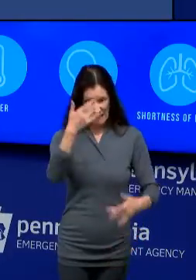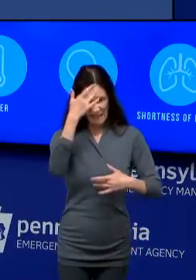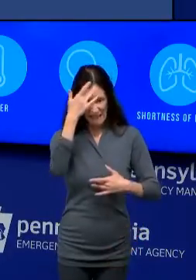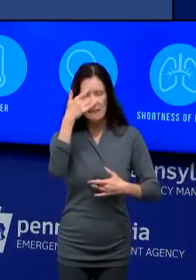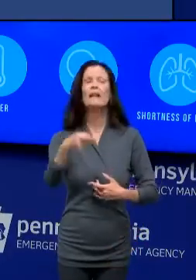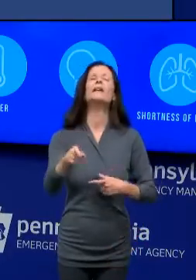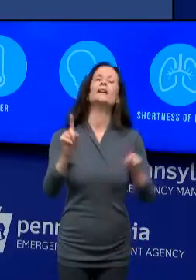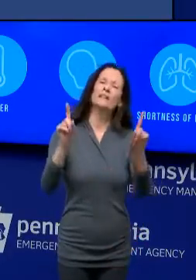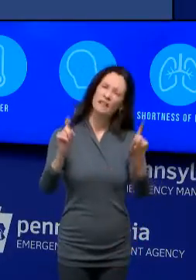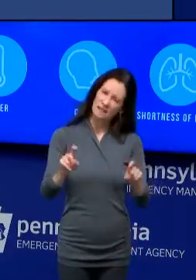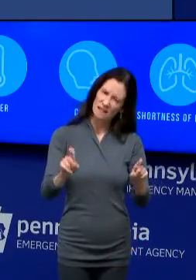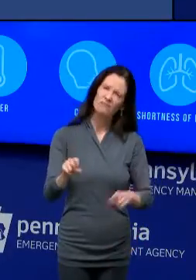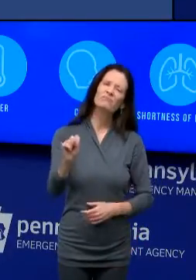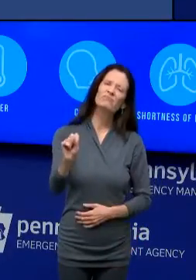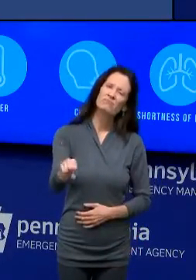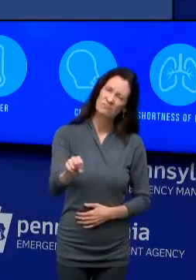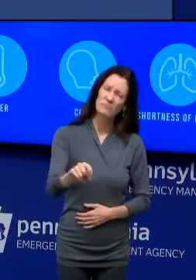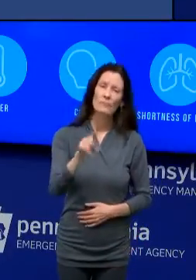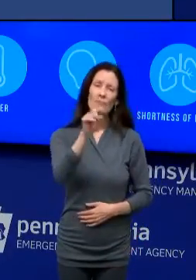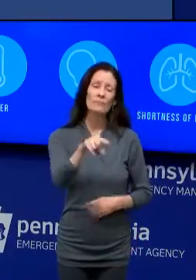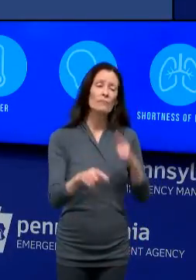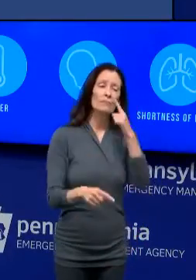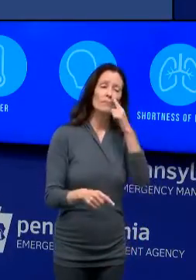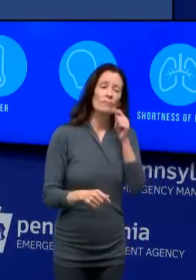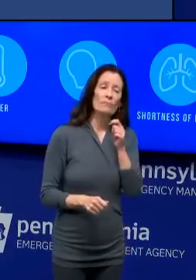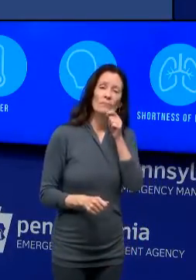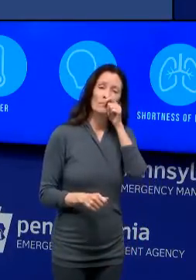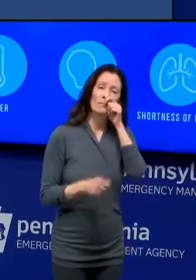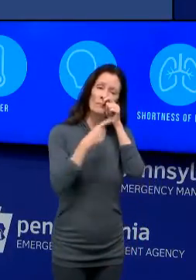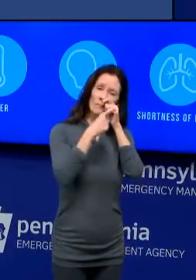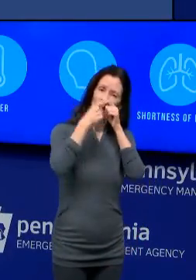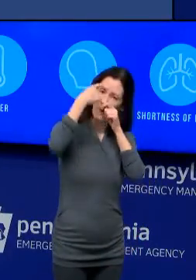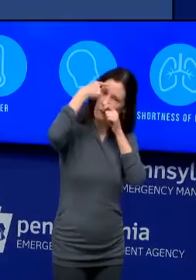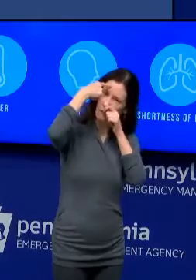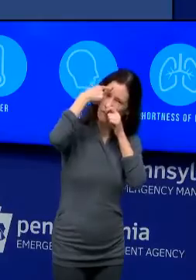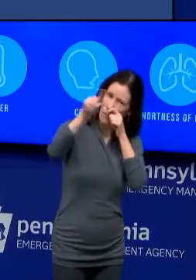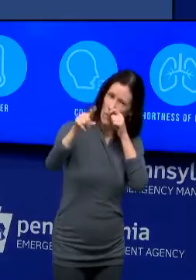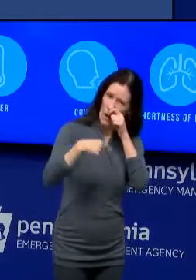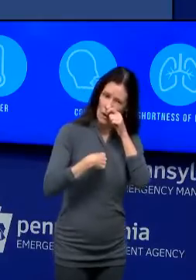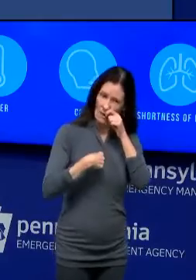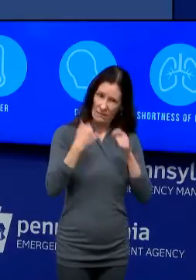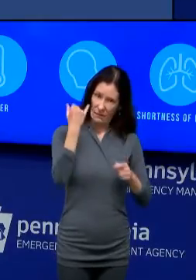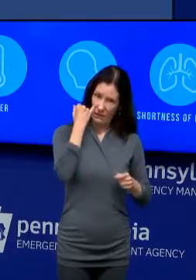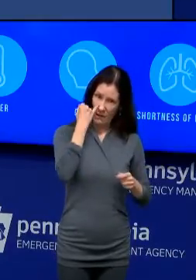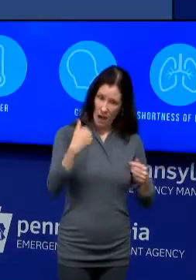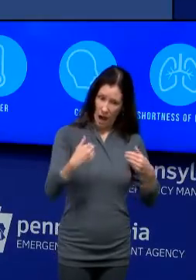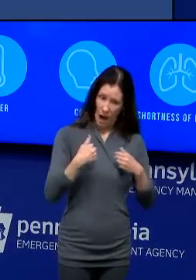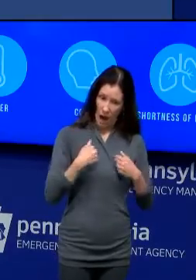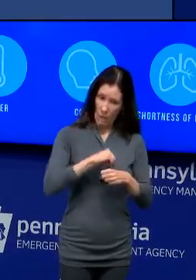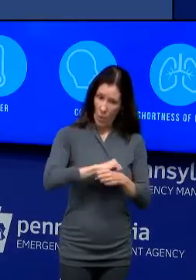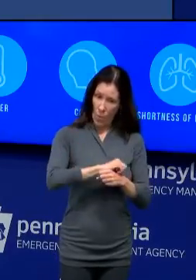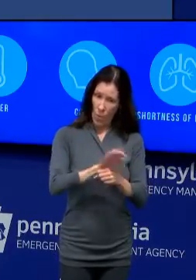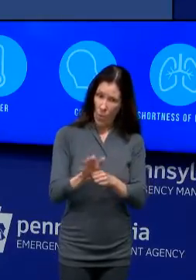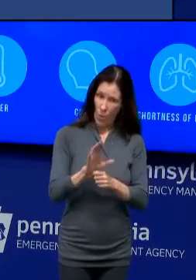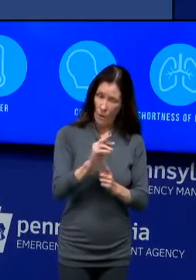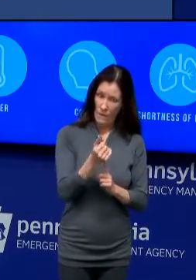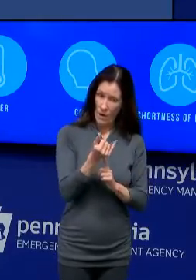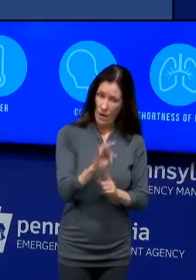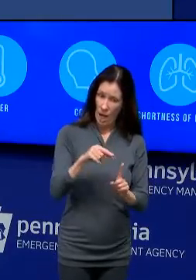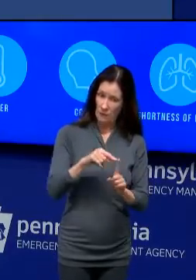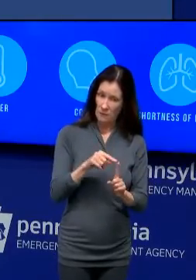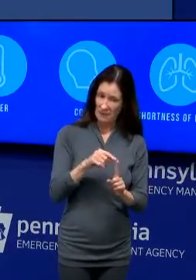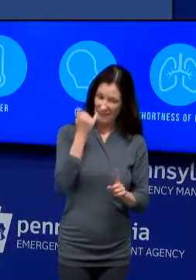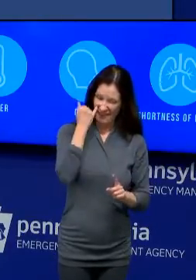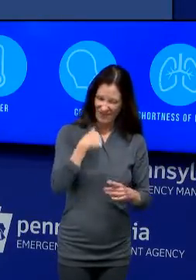the virus itself. It tests for the DNA of the virus. Antibody testing, that's serology testing, is